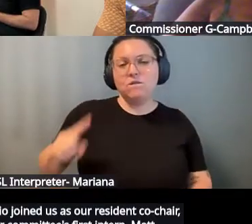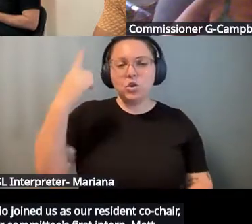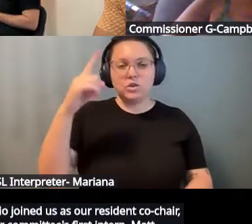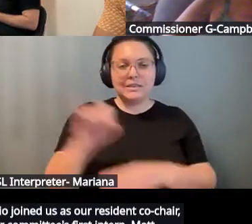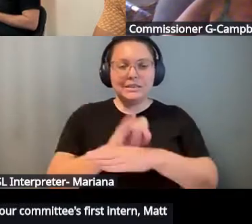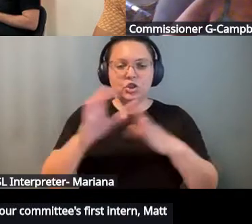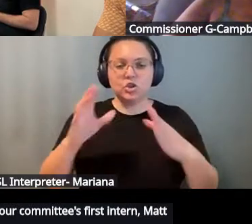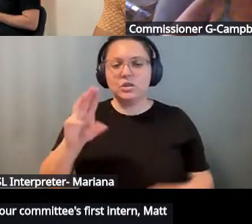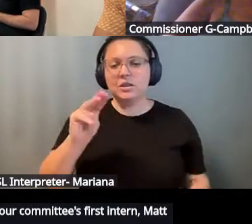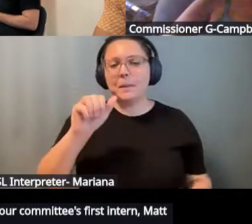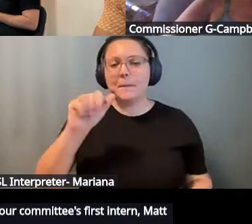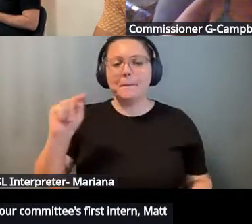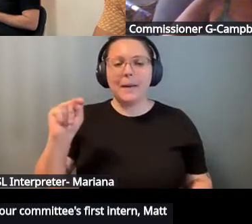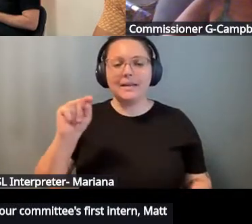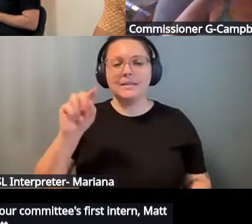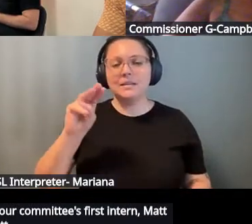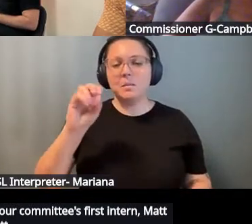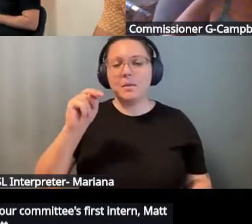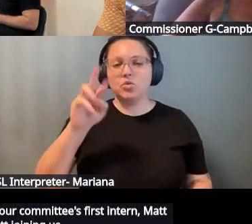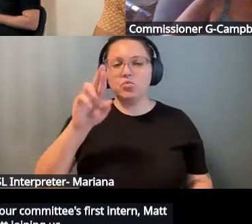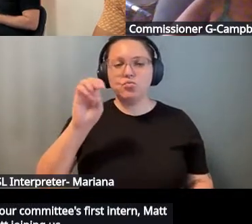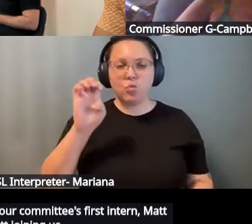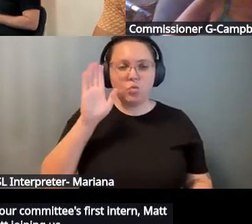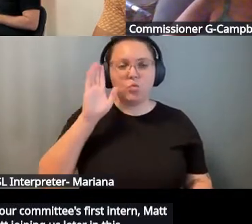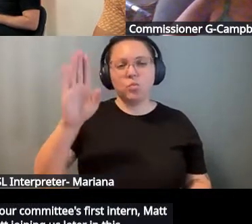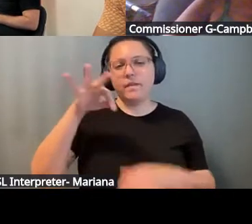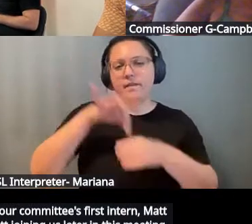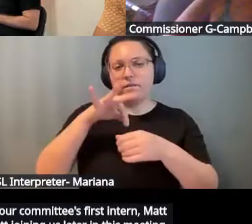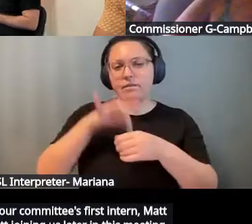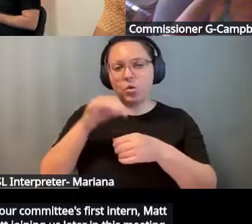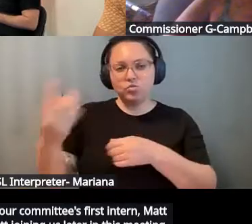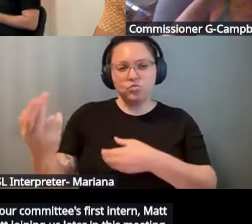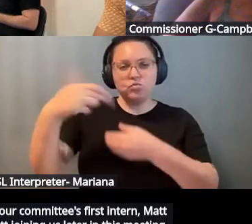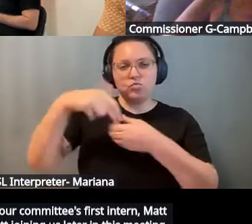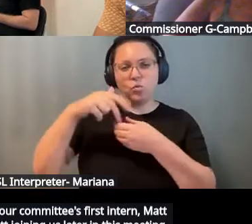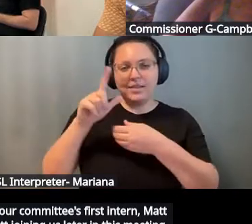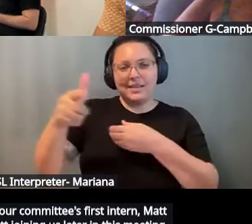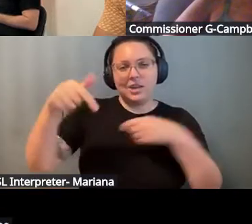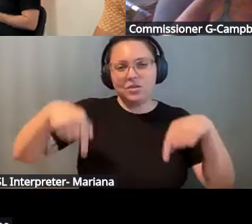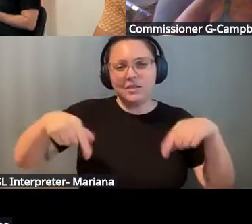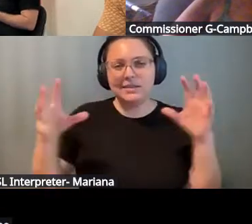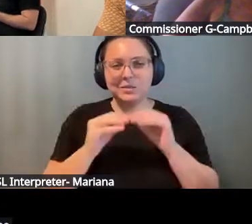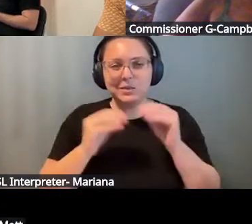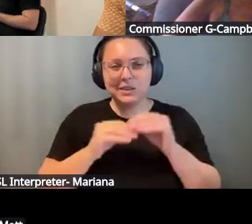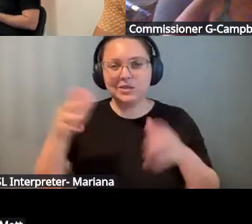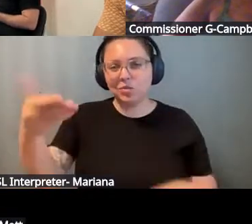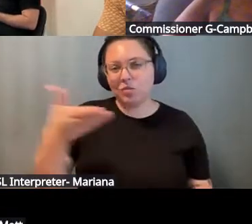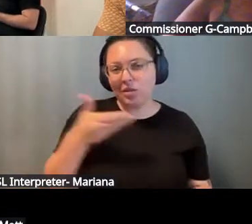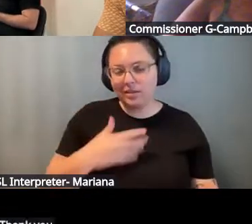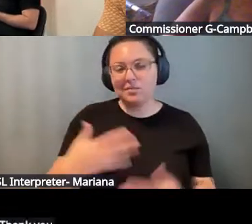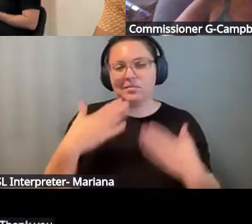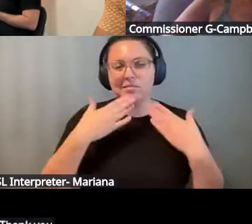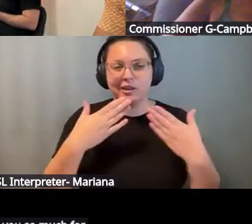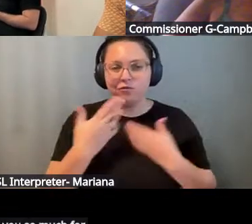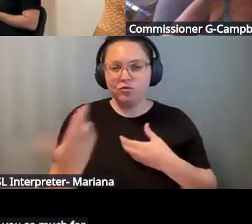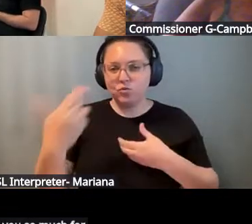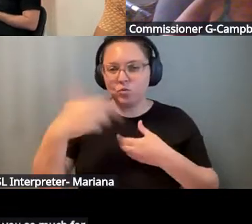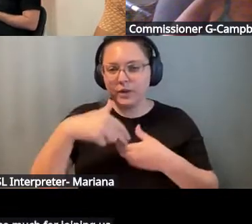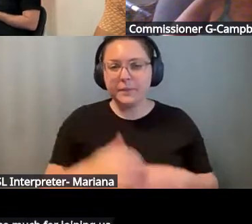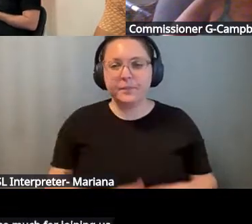we're going to vote on Matt joining us later in this meeting. Welcome, Matt. Thank you so much for joining us.